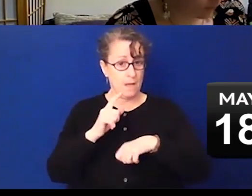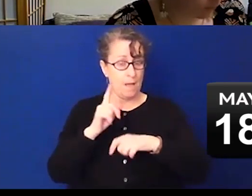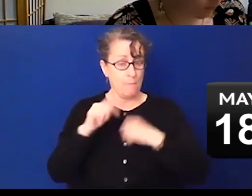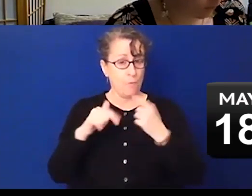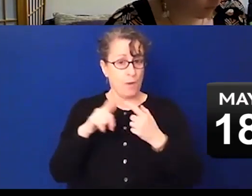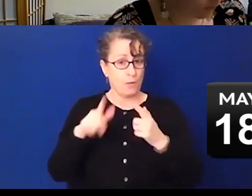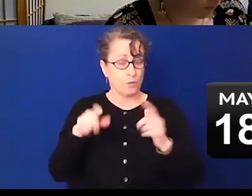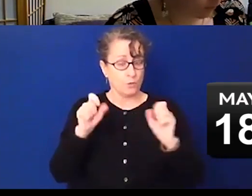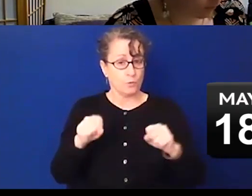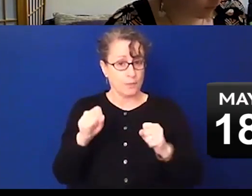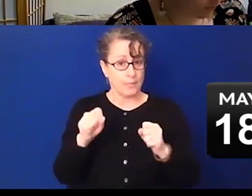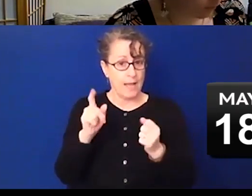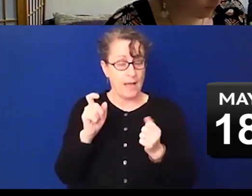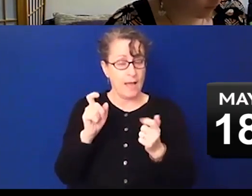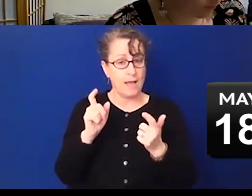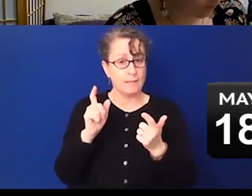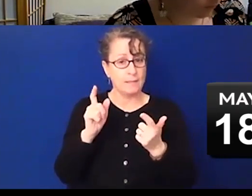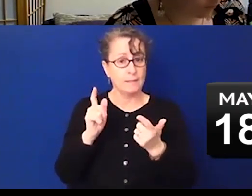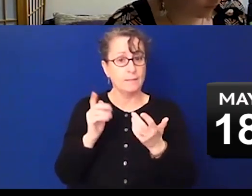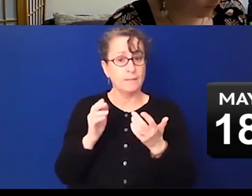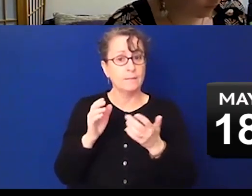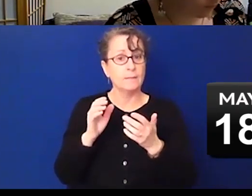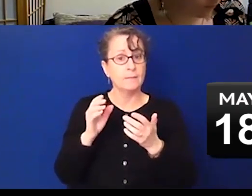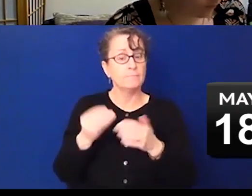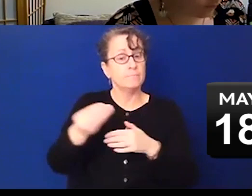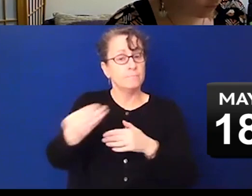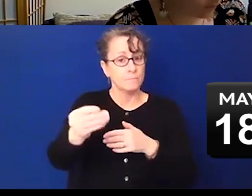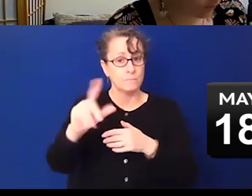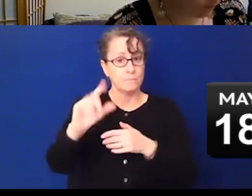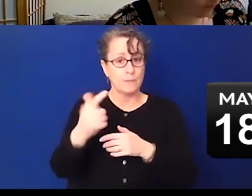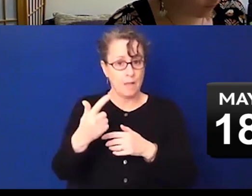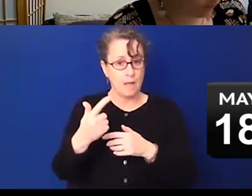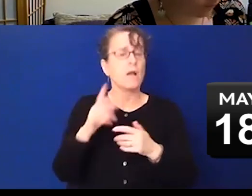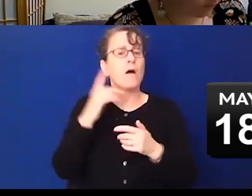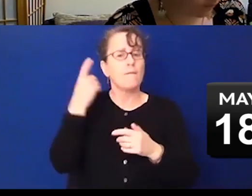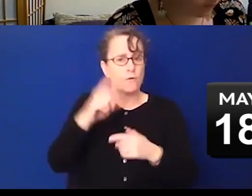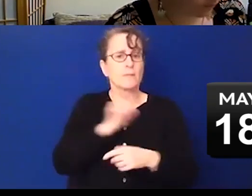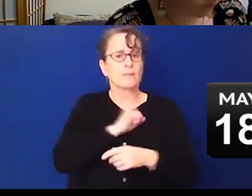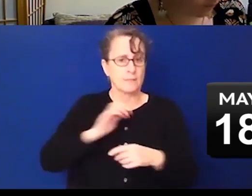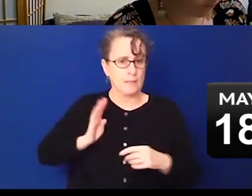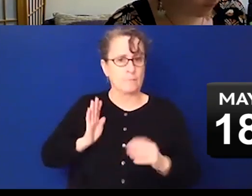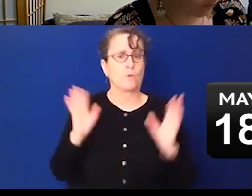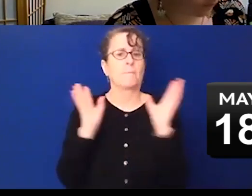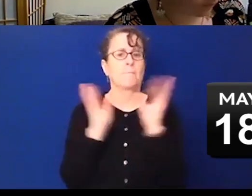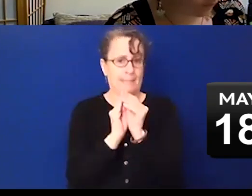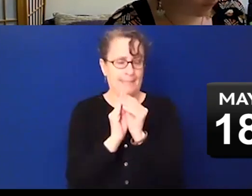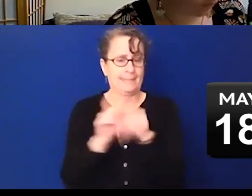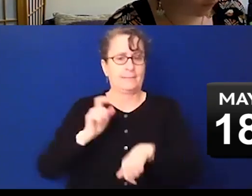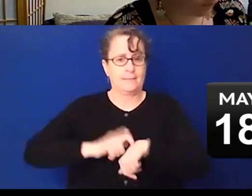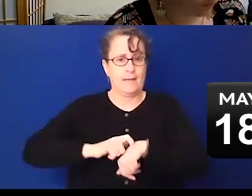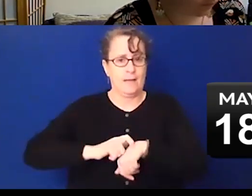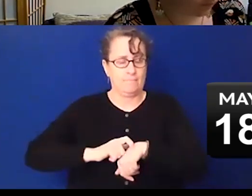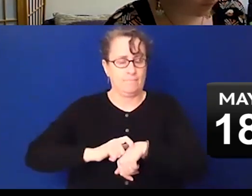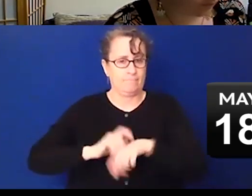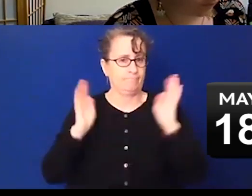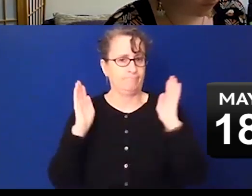reimbursed expenses are those that are the hours of the select board meetings, whatsoever they may be.